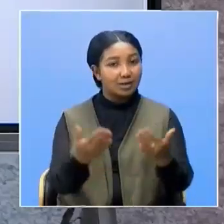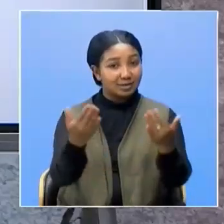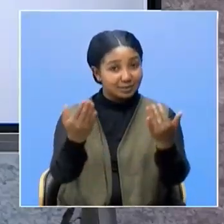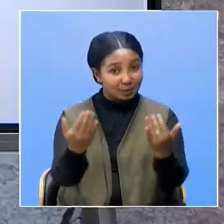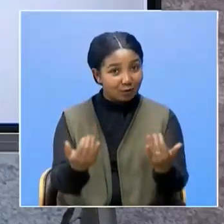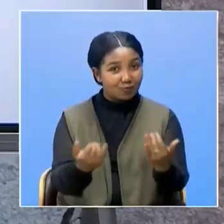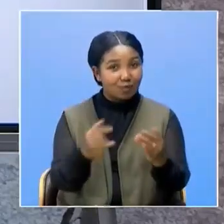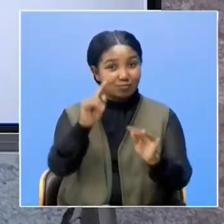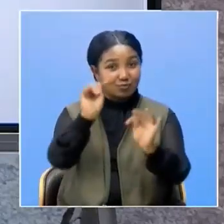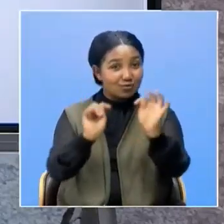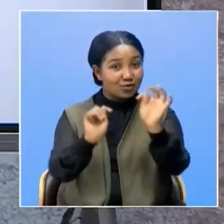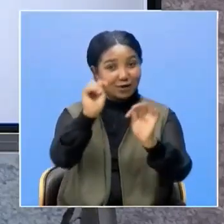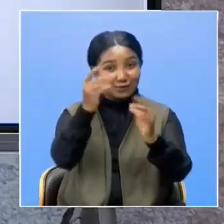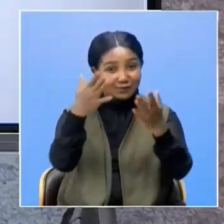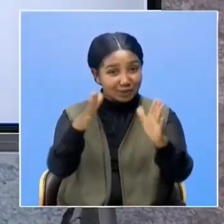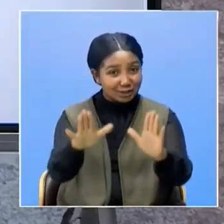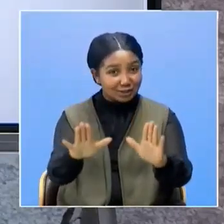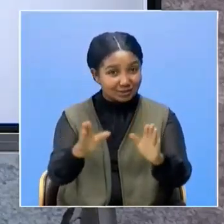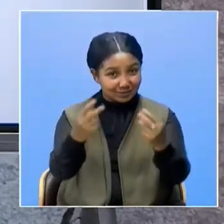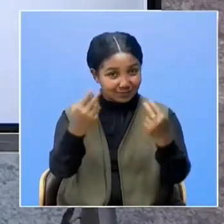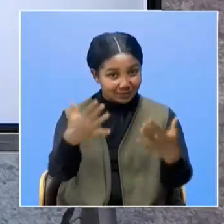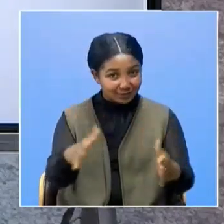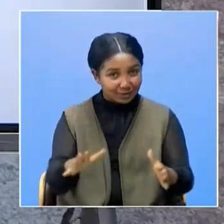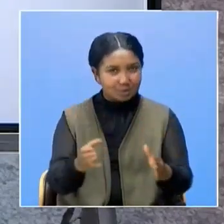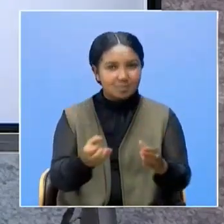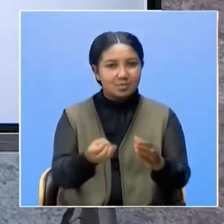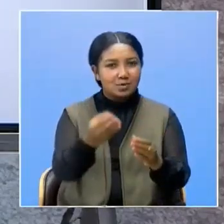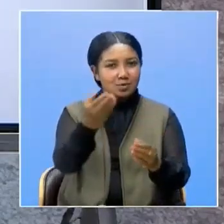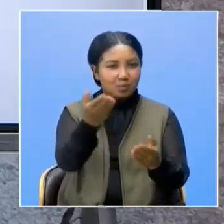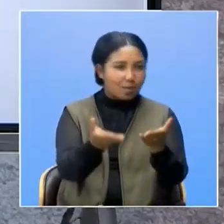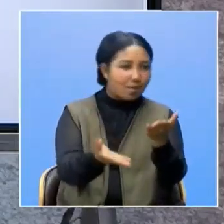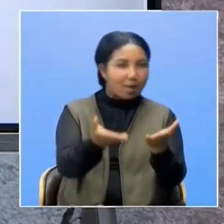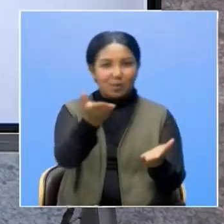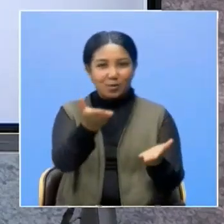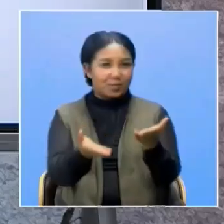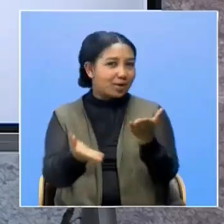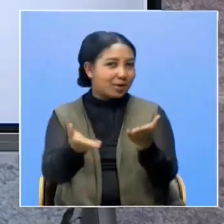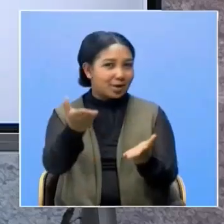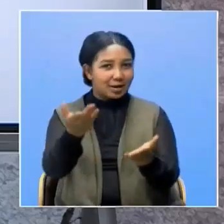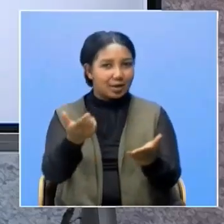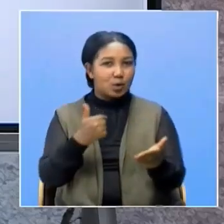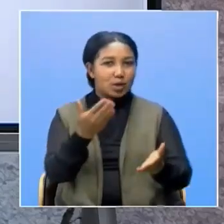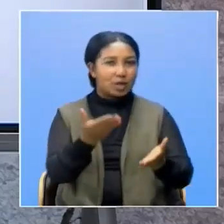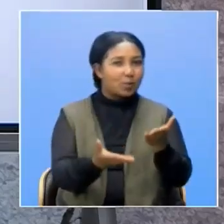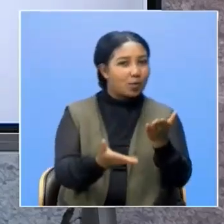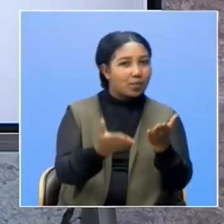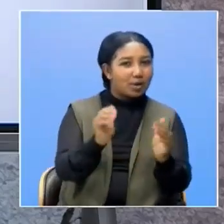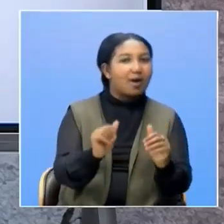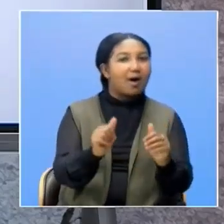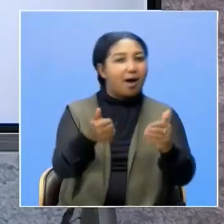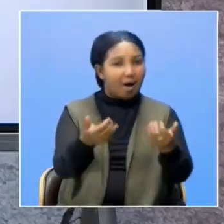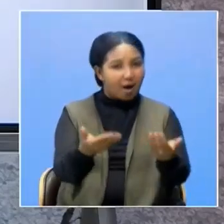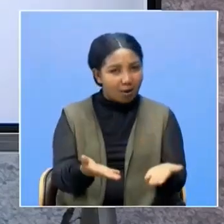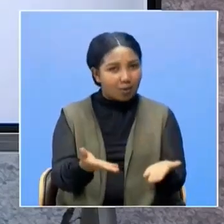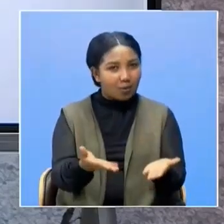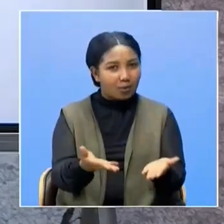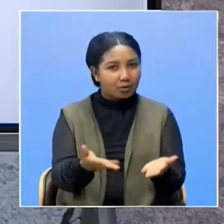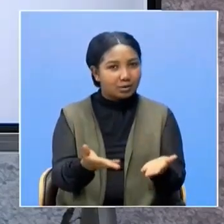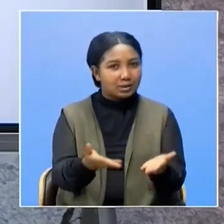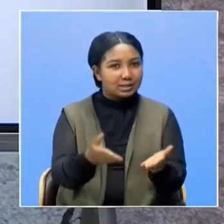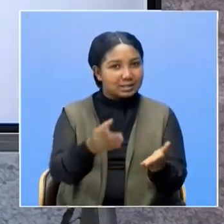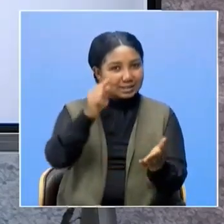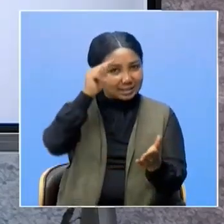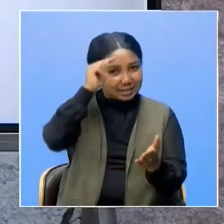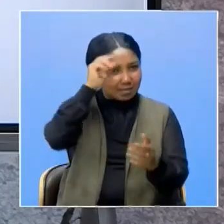from our story, we have heard a lot of comparisons, yes? We compared how Tim